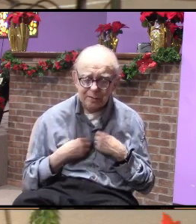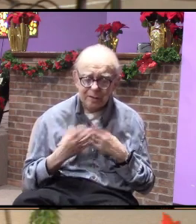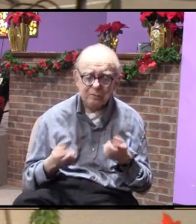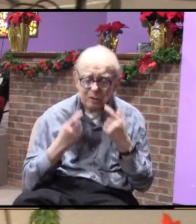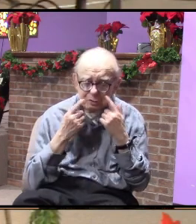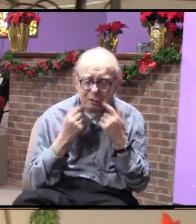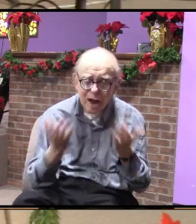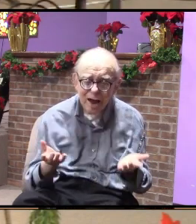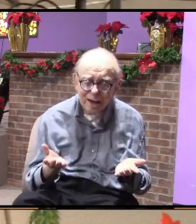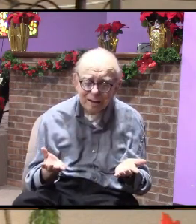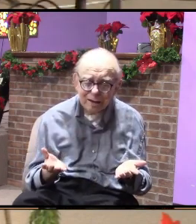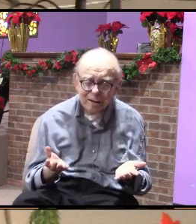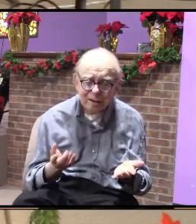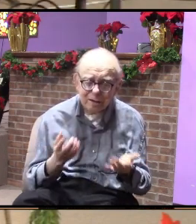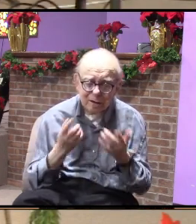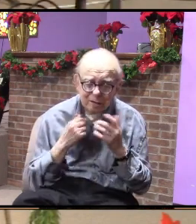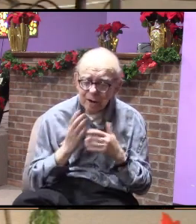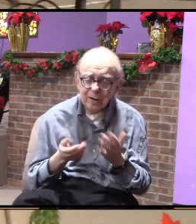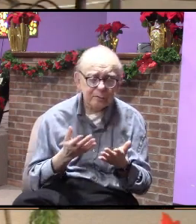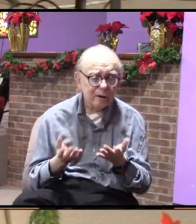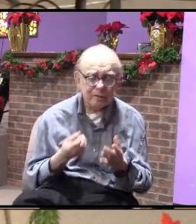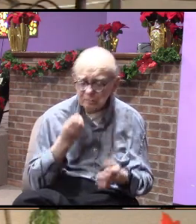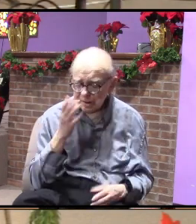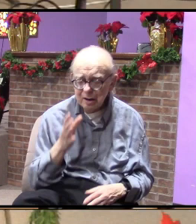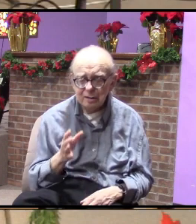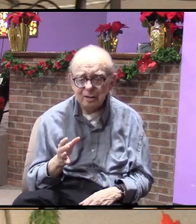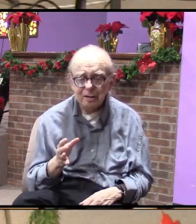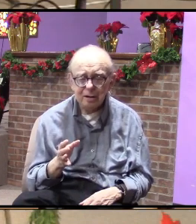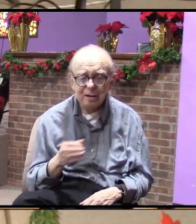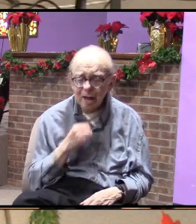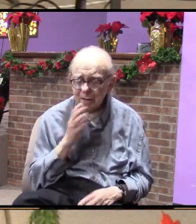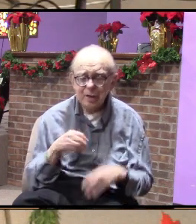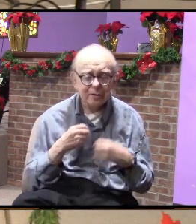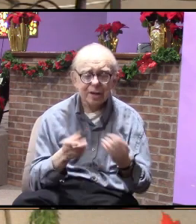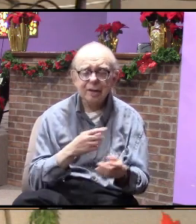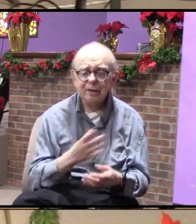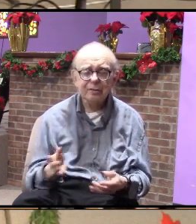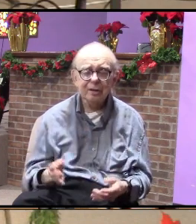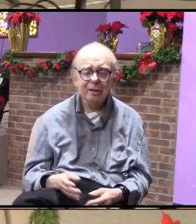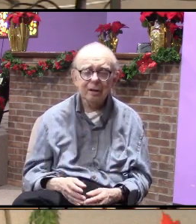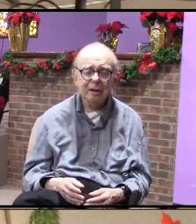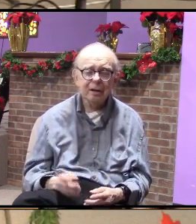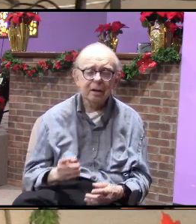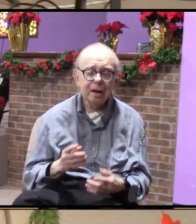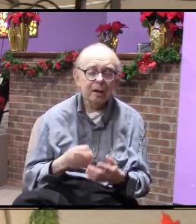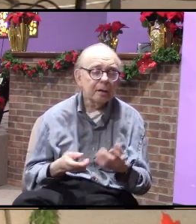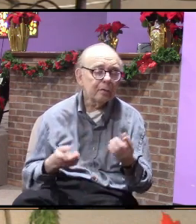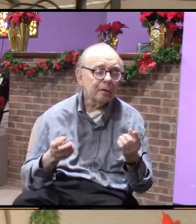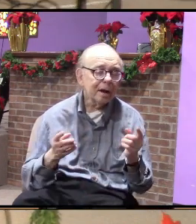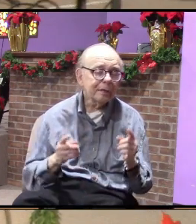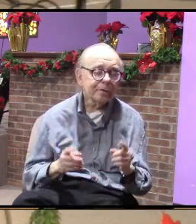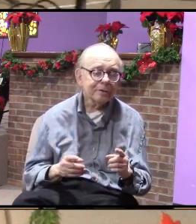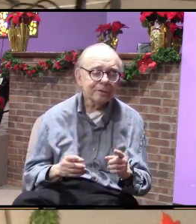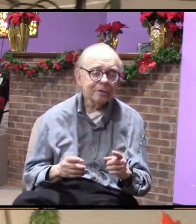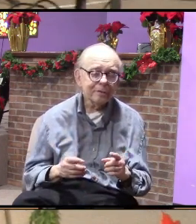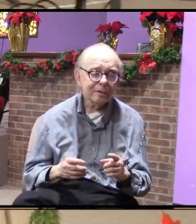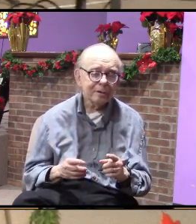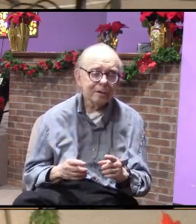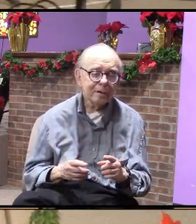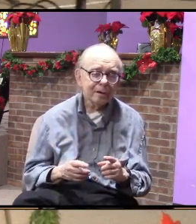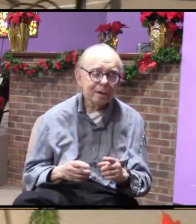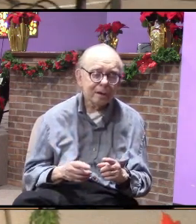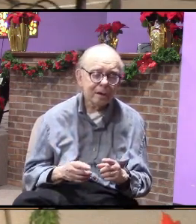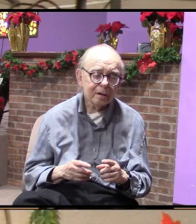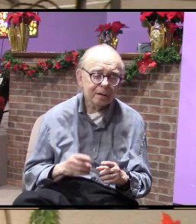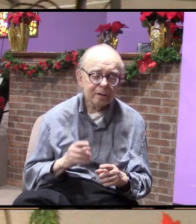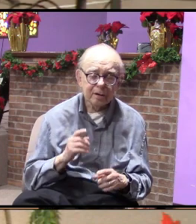cry. Cry all you want to, I don't care. I'm not giving it to you. But what ends up happening? Man,